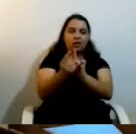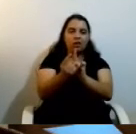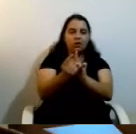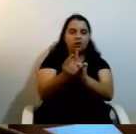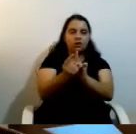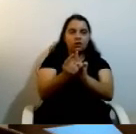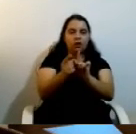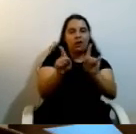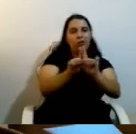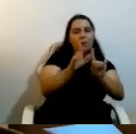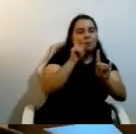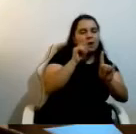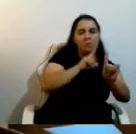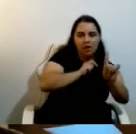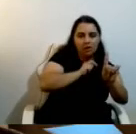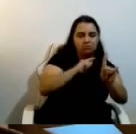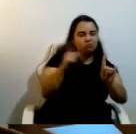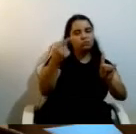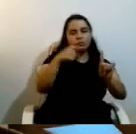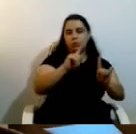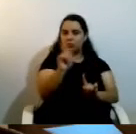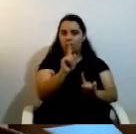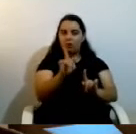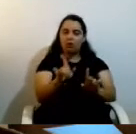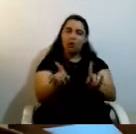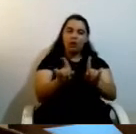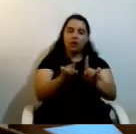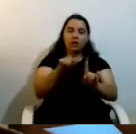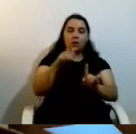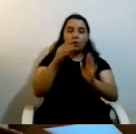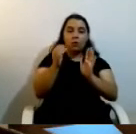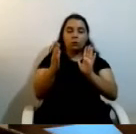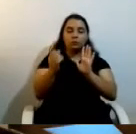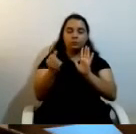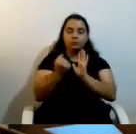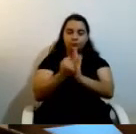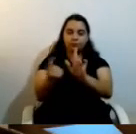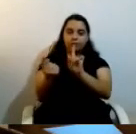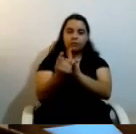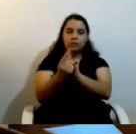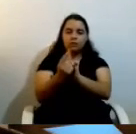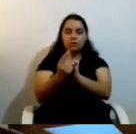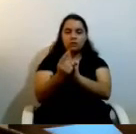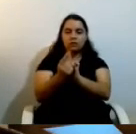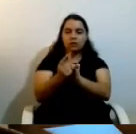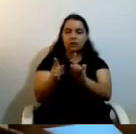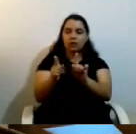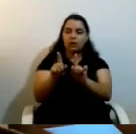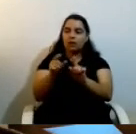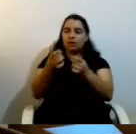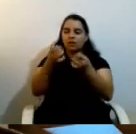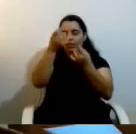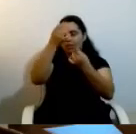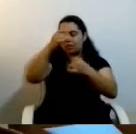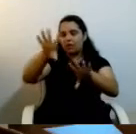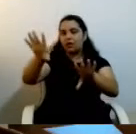somebody who enables their child to discover and participate in the world around it on